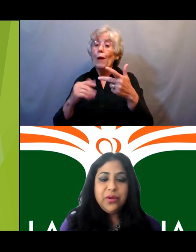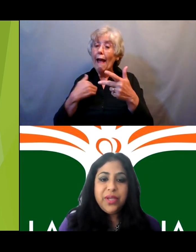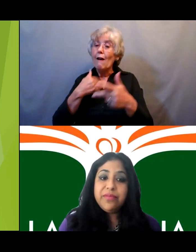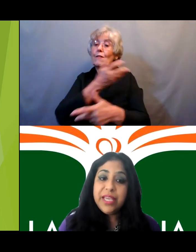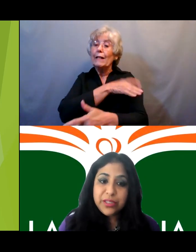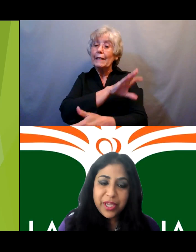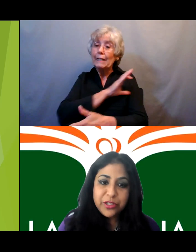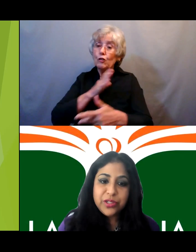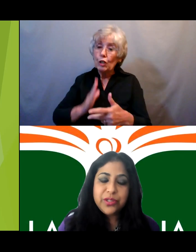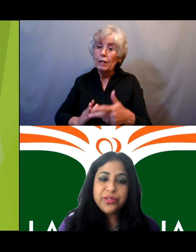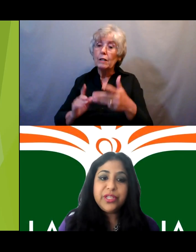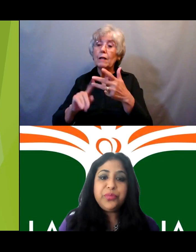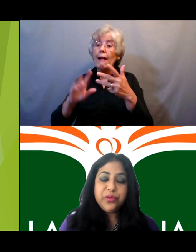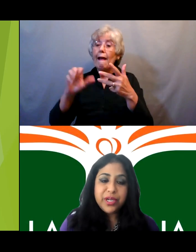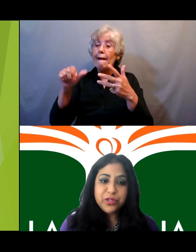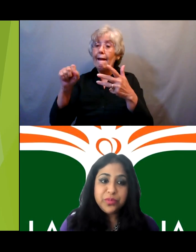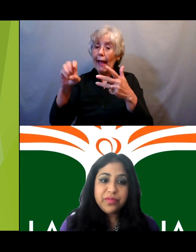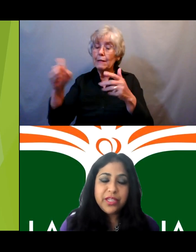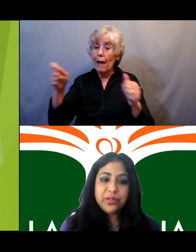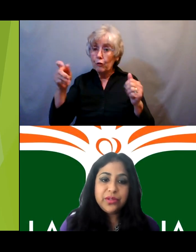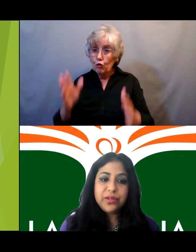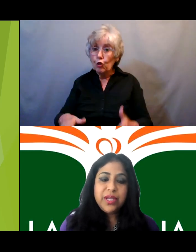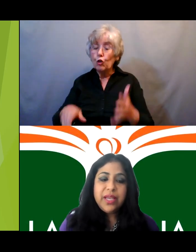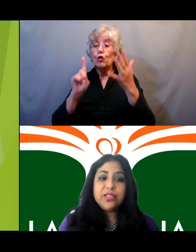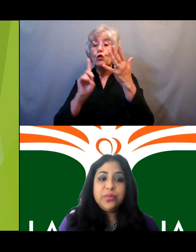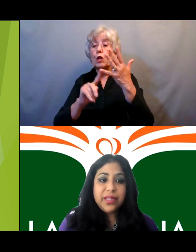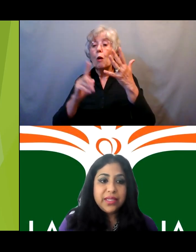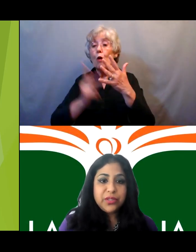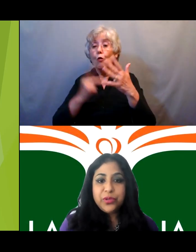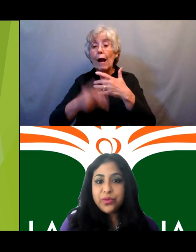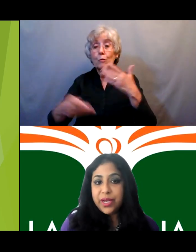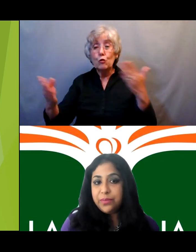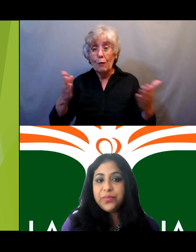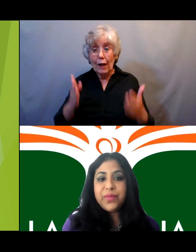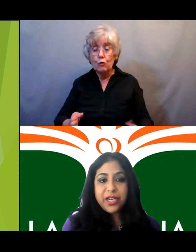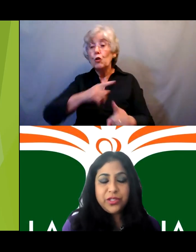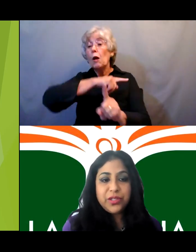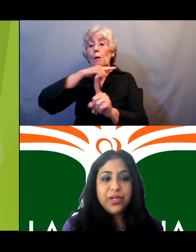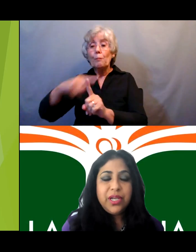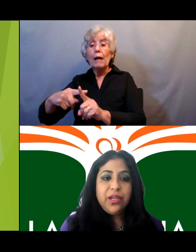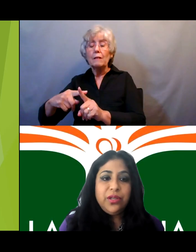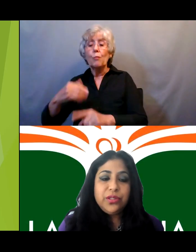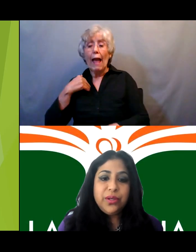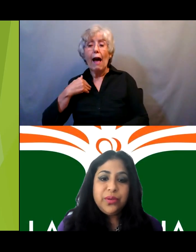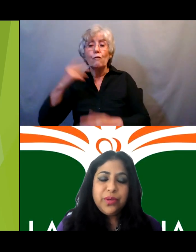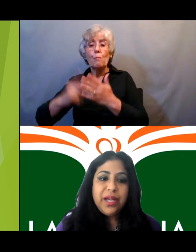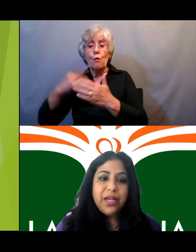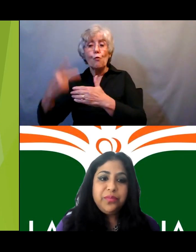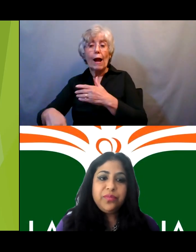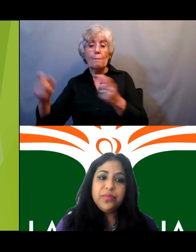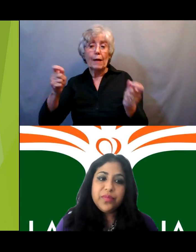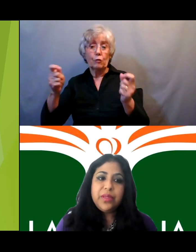clinicians, we have case managers and a program supervisor, as well as a program manager.